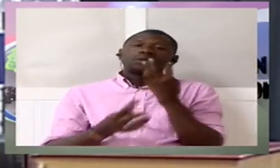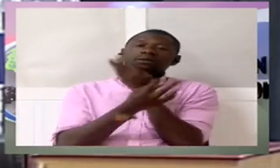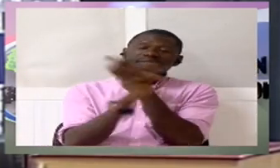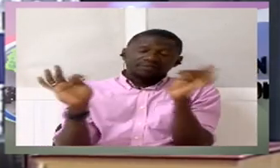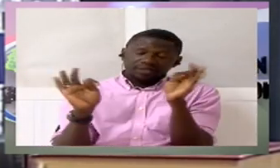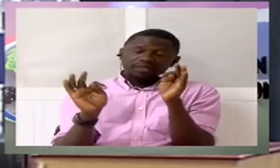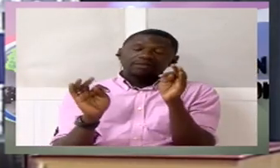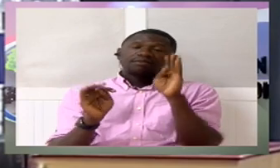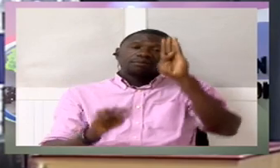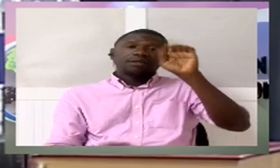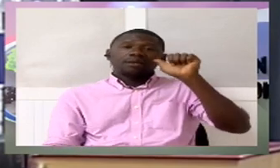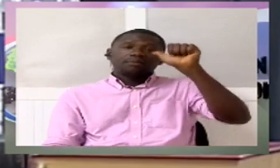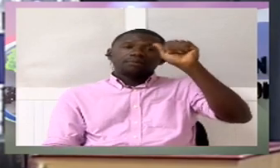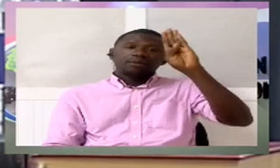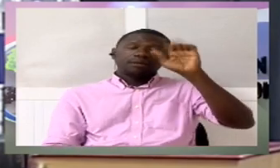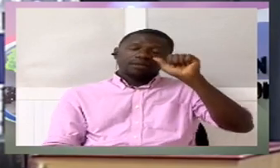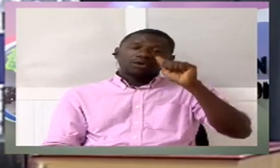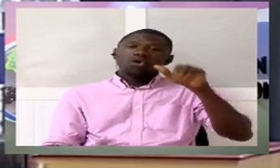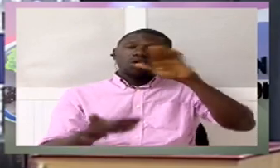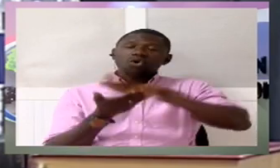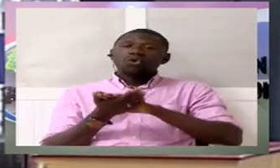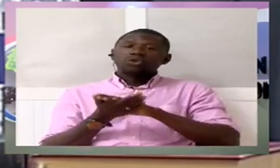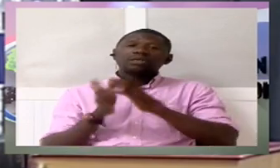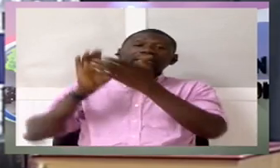But he would release him on Libya's Independence Day.